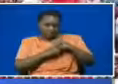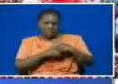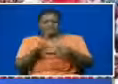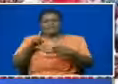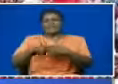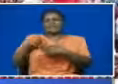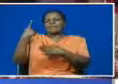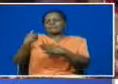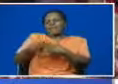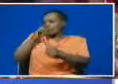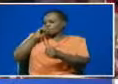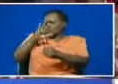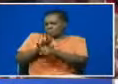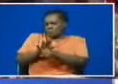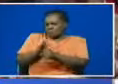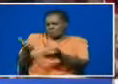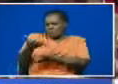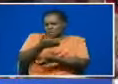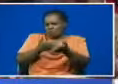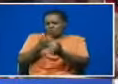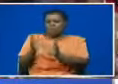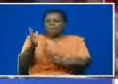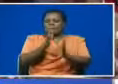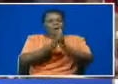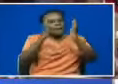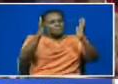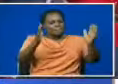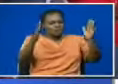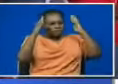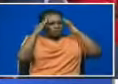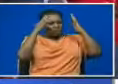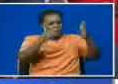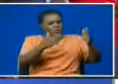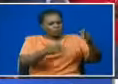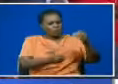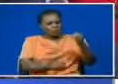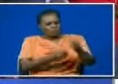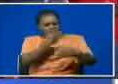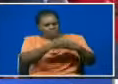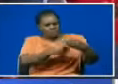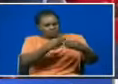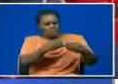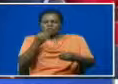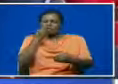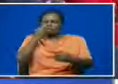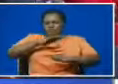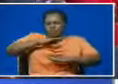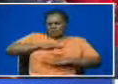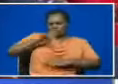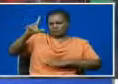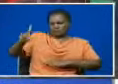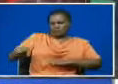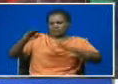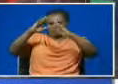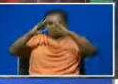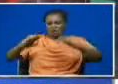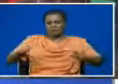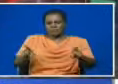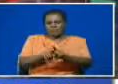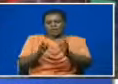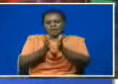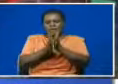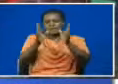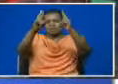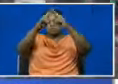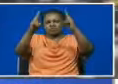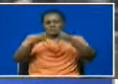Then he had promised an economic master plan, prioritizing manufacturing, food security, affordable housing, and universal